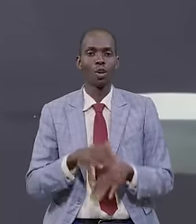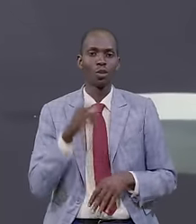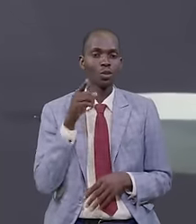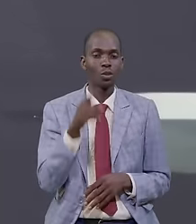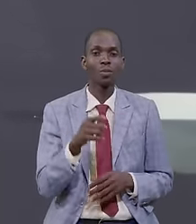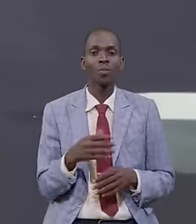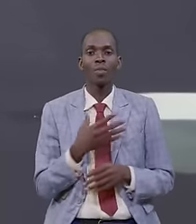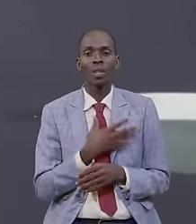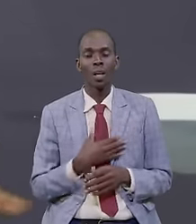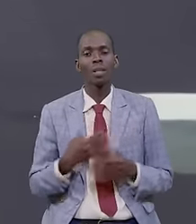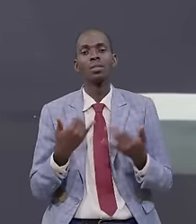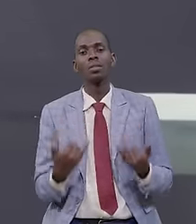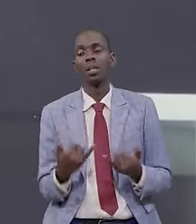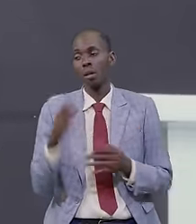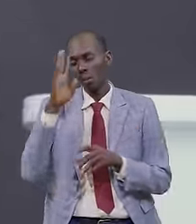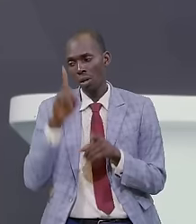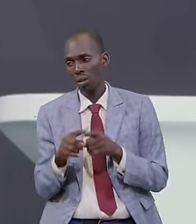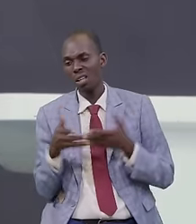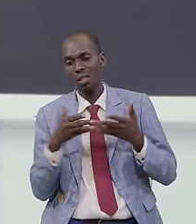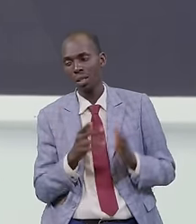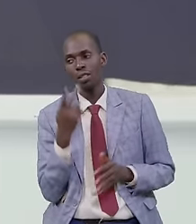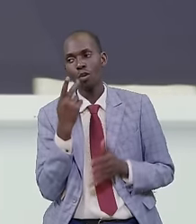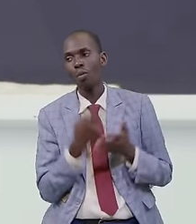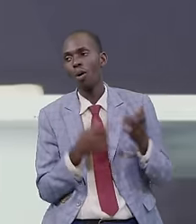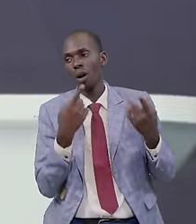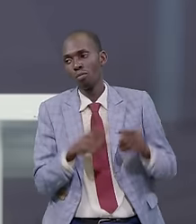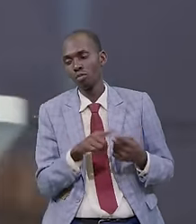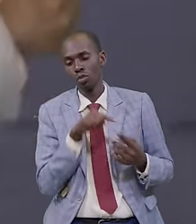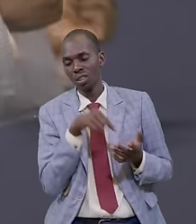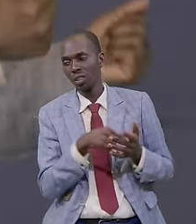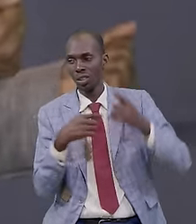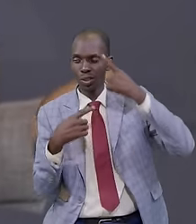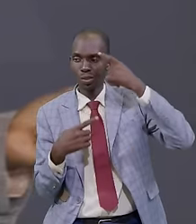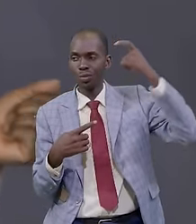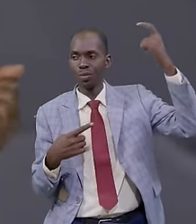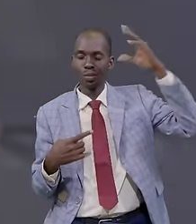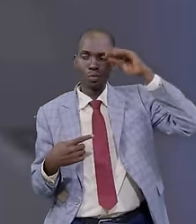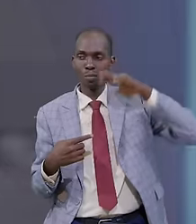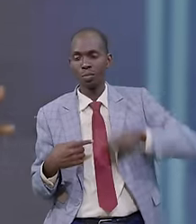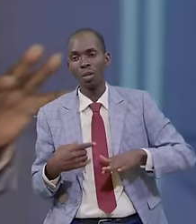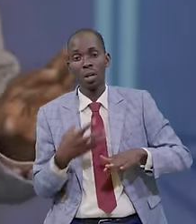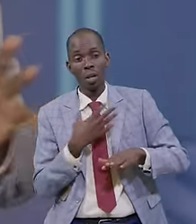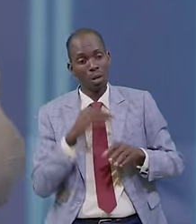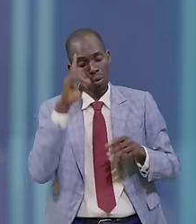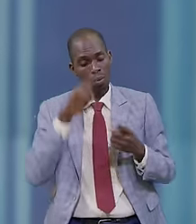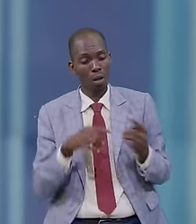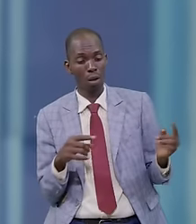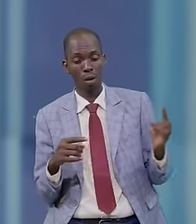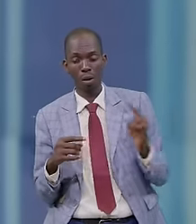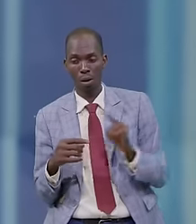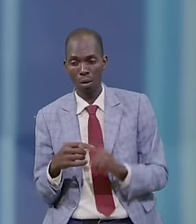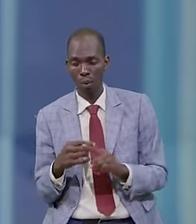of his dream. So he got there and he caught him. They said, okay, don't kill